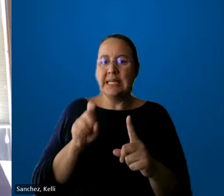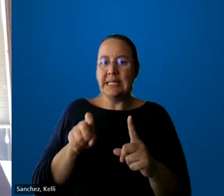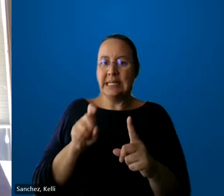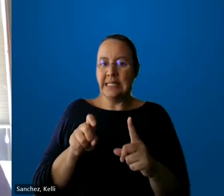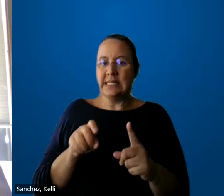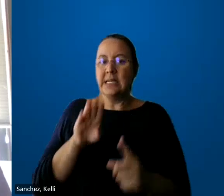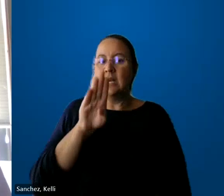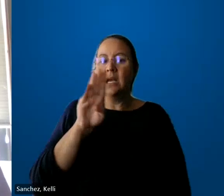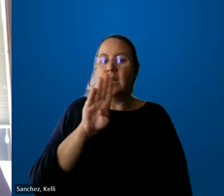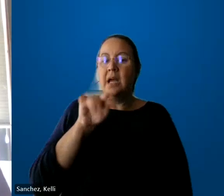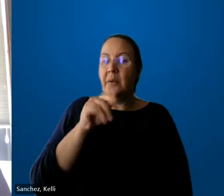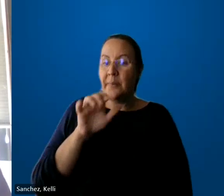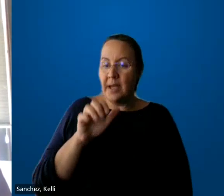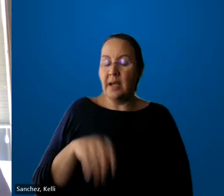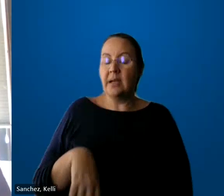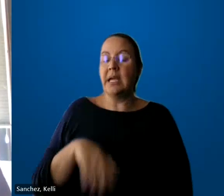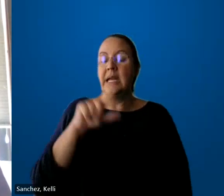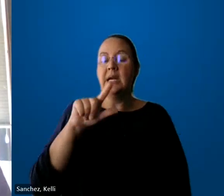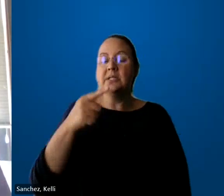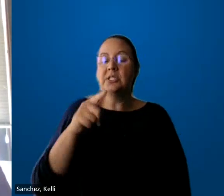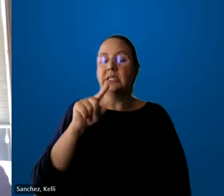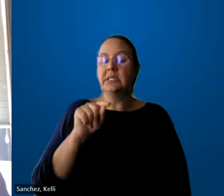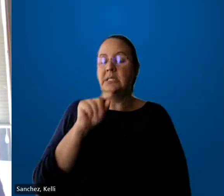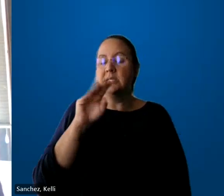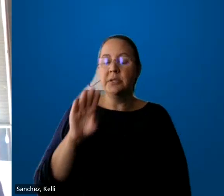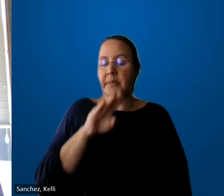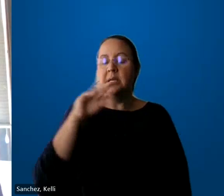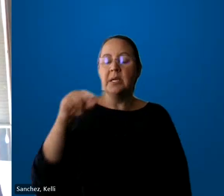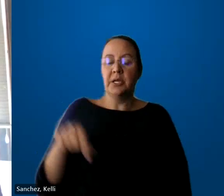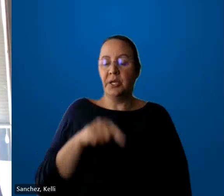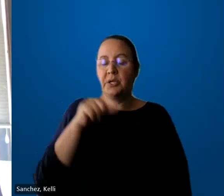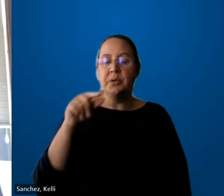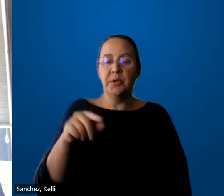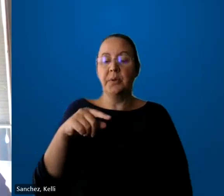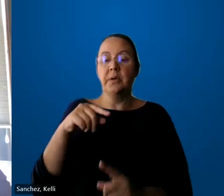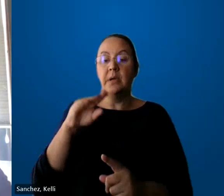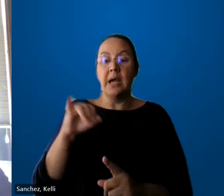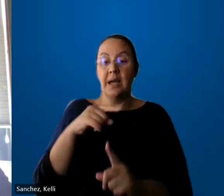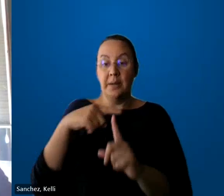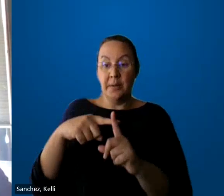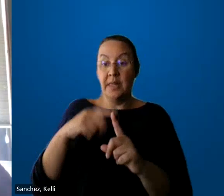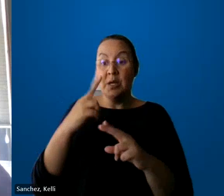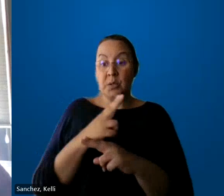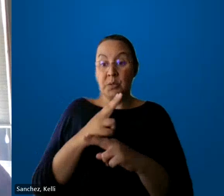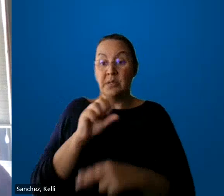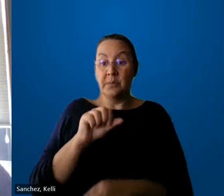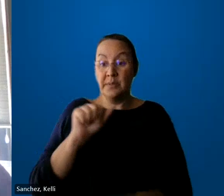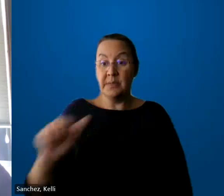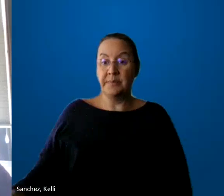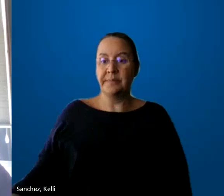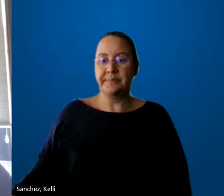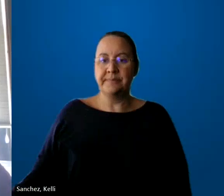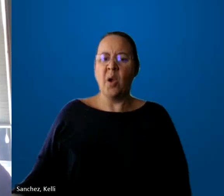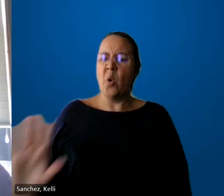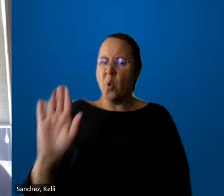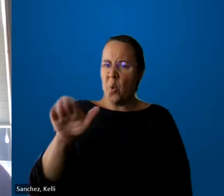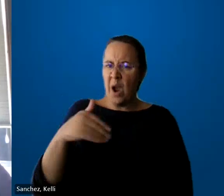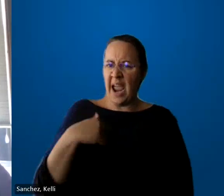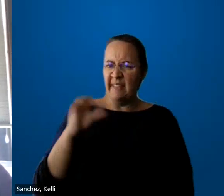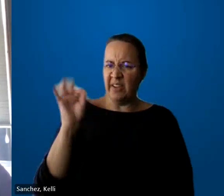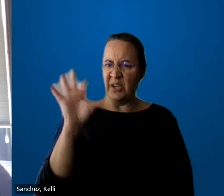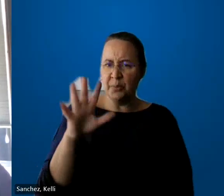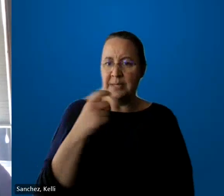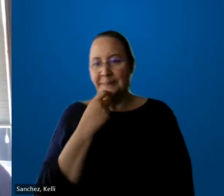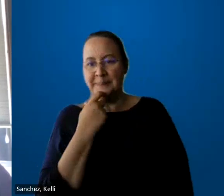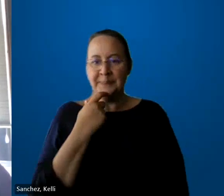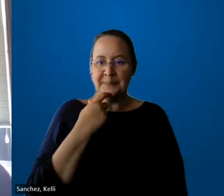and LGBTQIA plus individuals who use substances? Oh, I have a good one. Oh, yay.